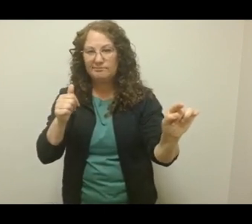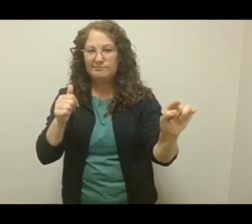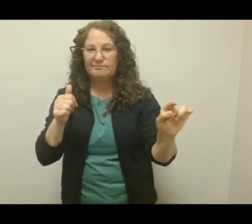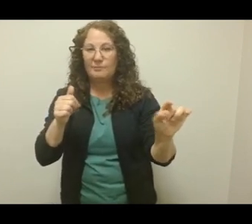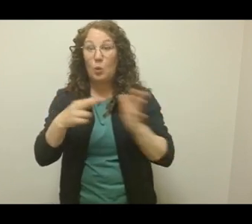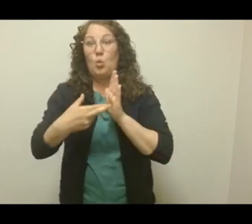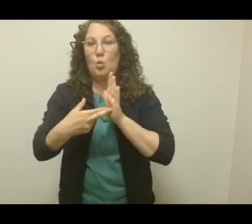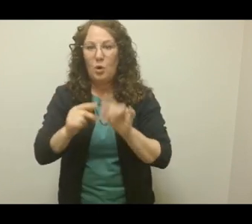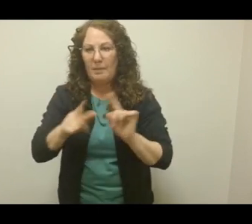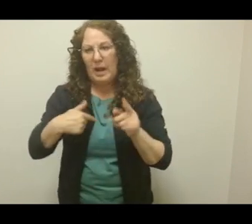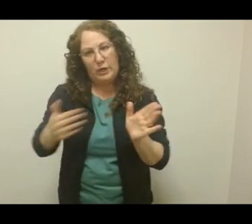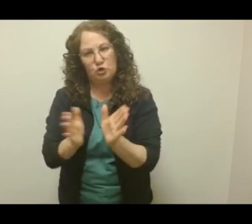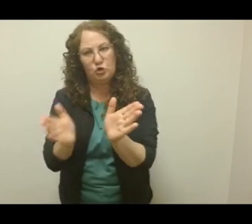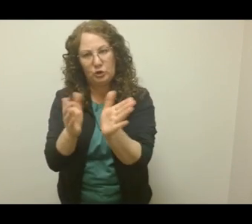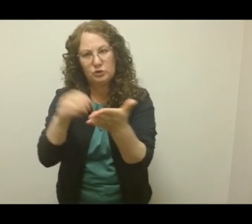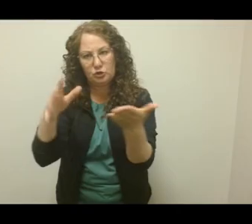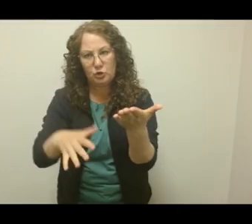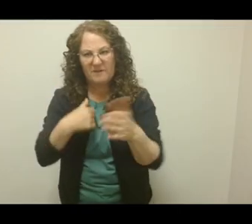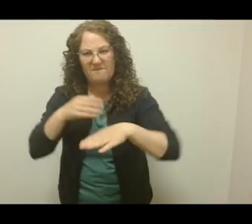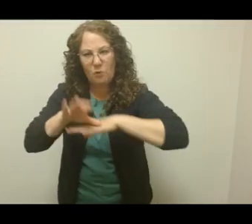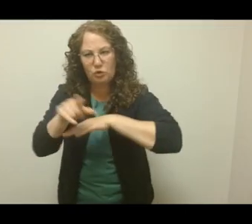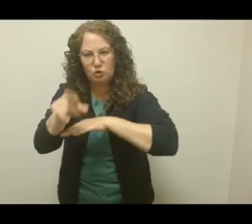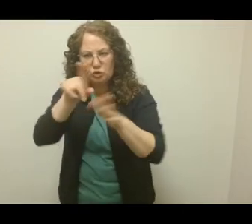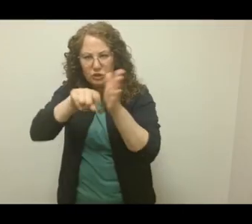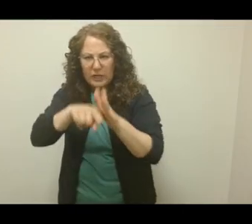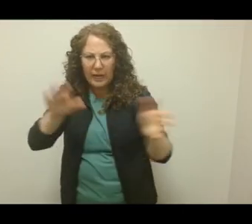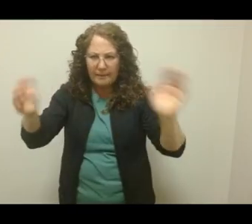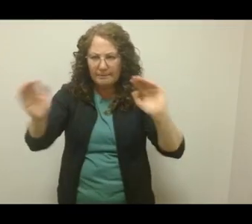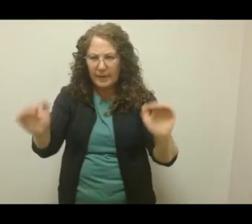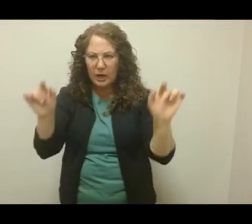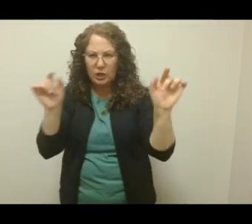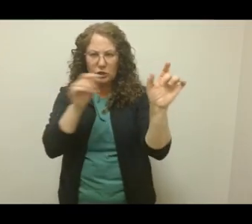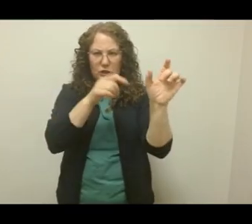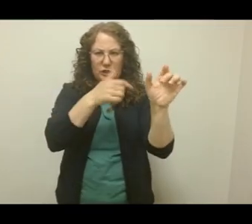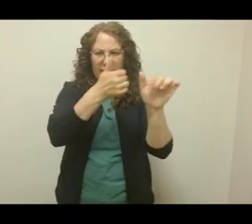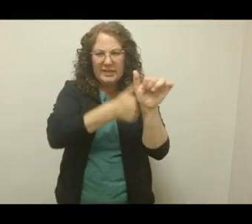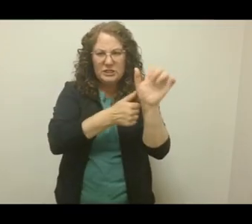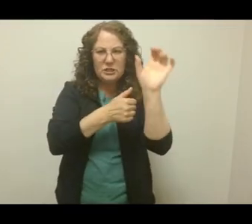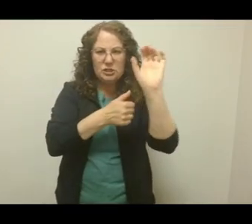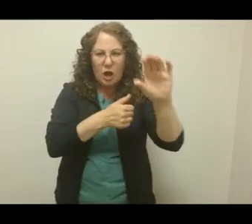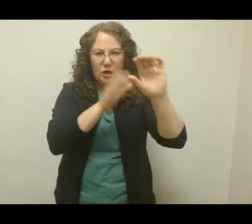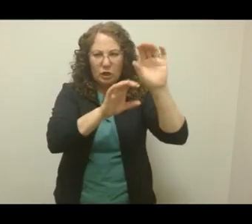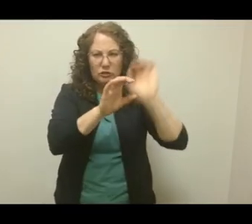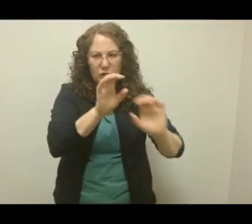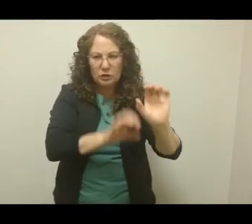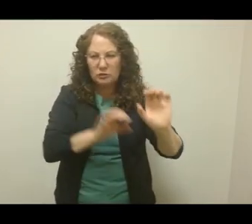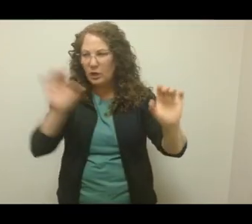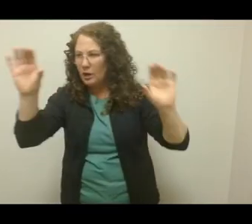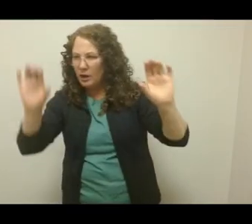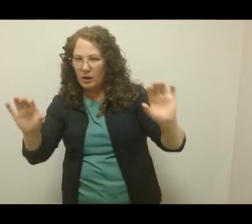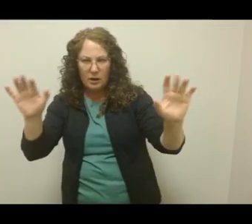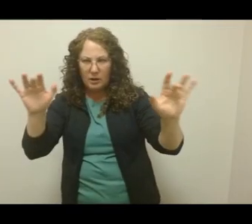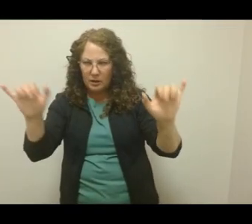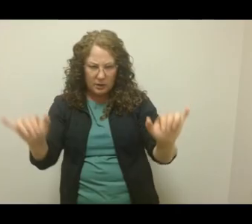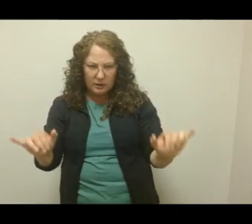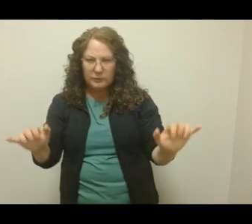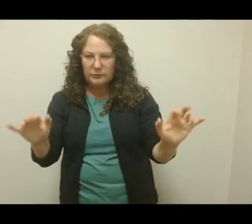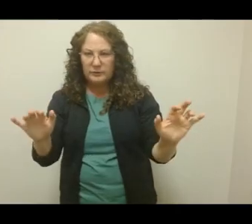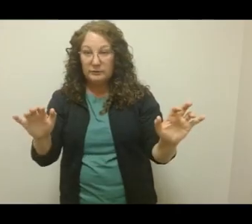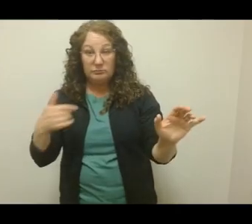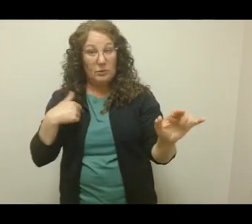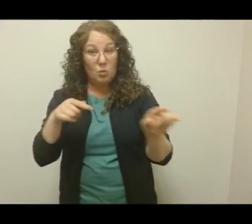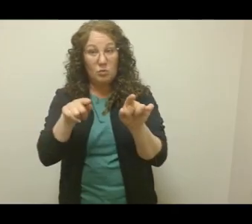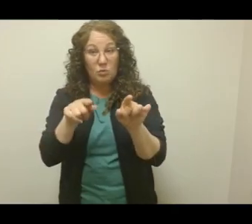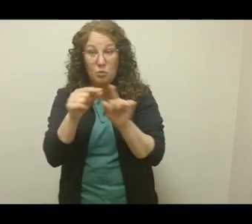apply because it really forces you to look at, chunk by chunk in your paraphrase. Have you used any words in the same